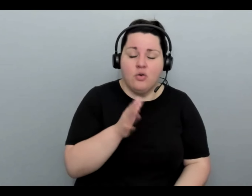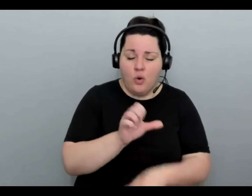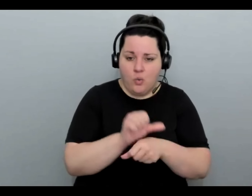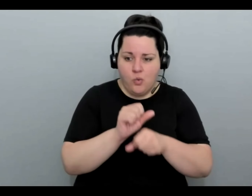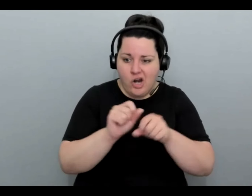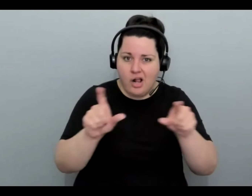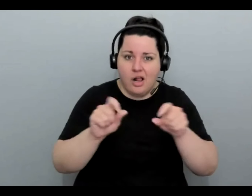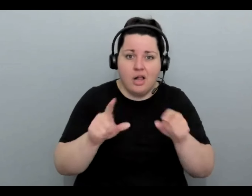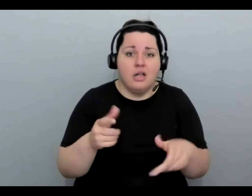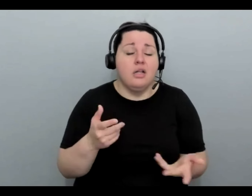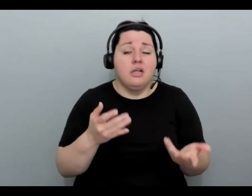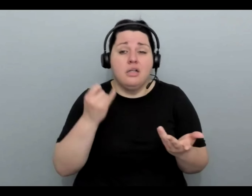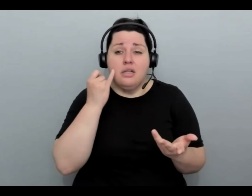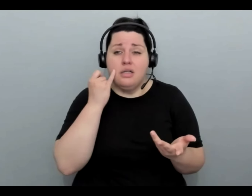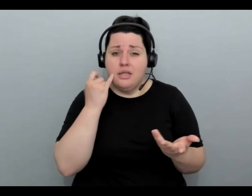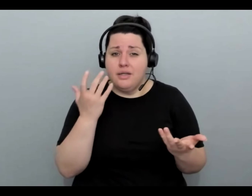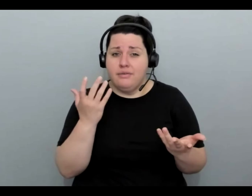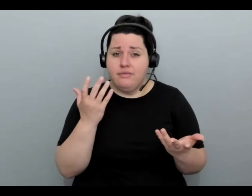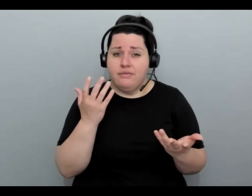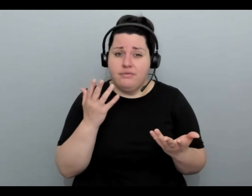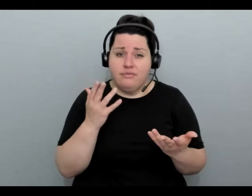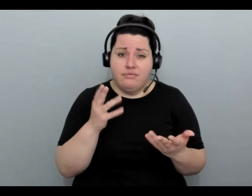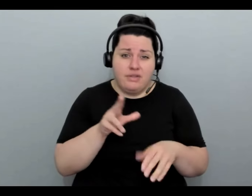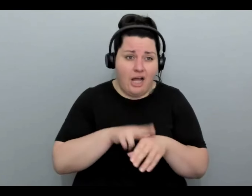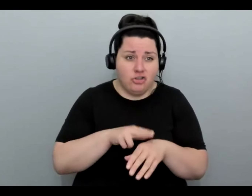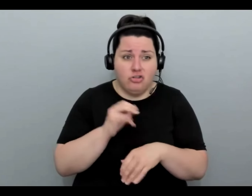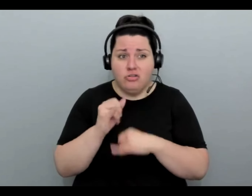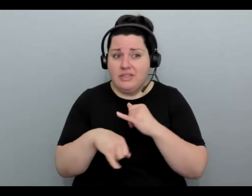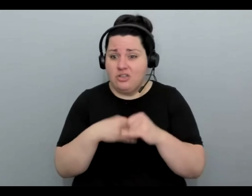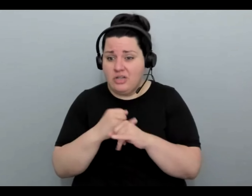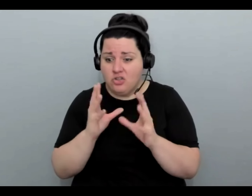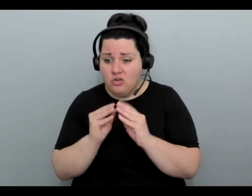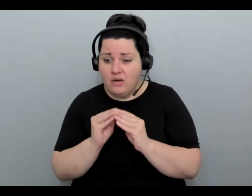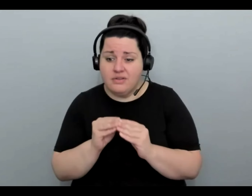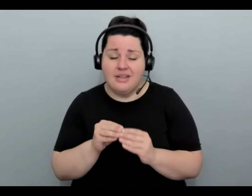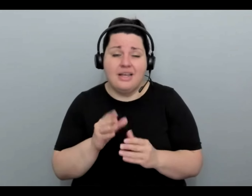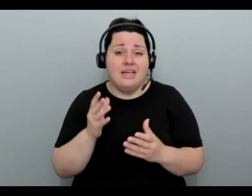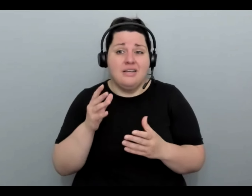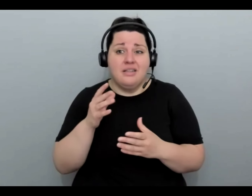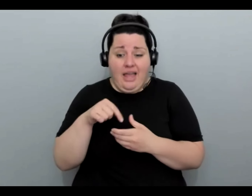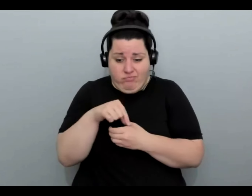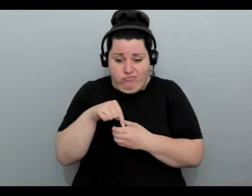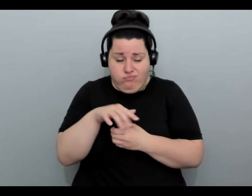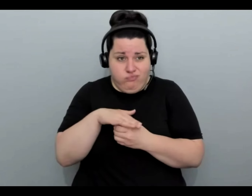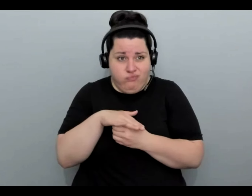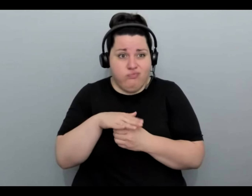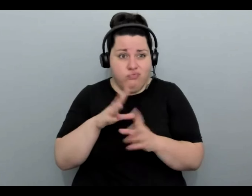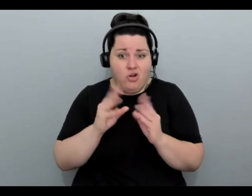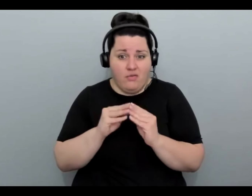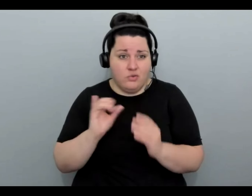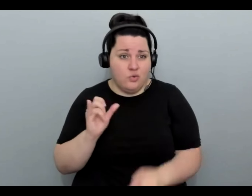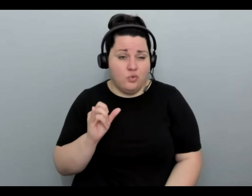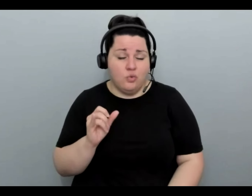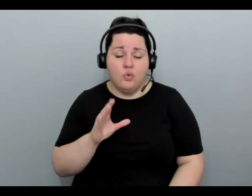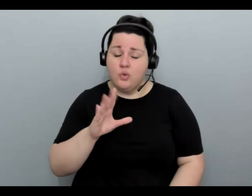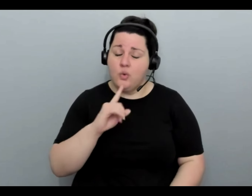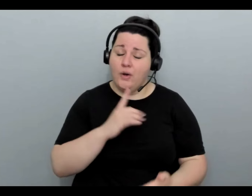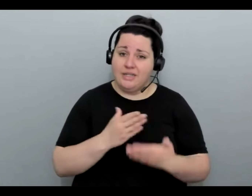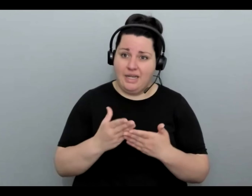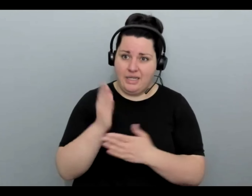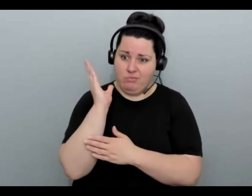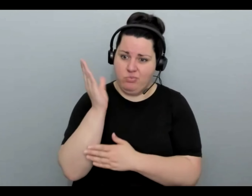it be, national or international conferences, sometimes even in-house conferences, presenting your data. I